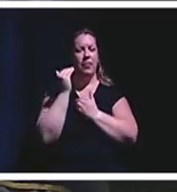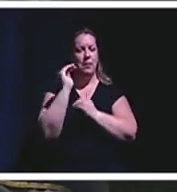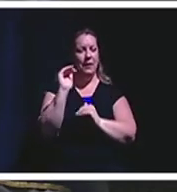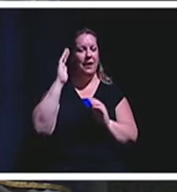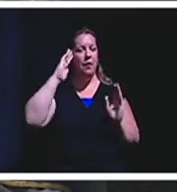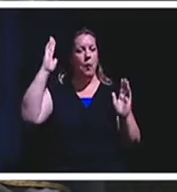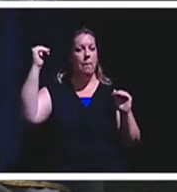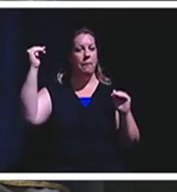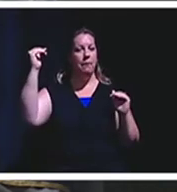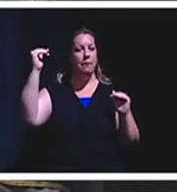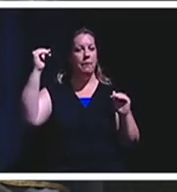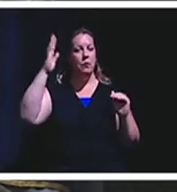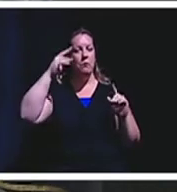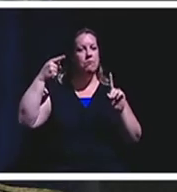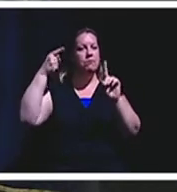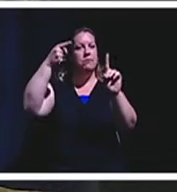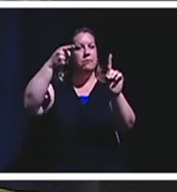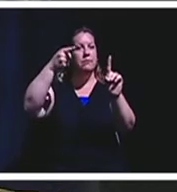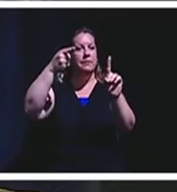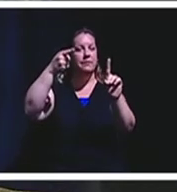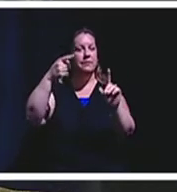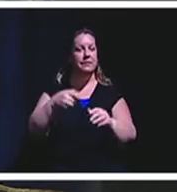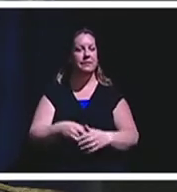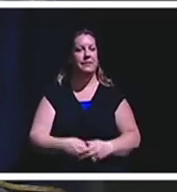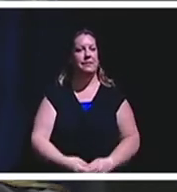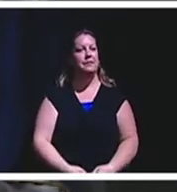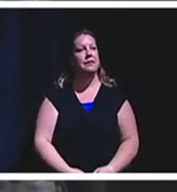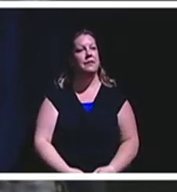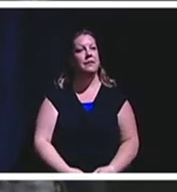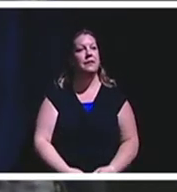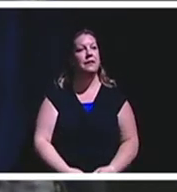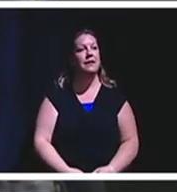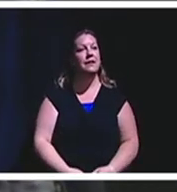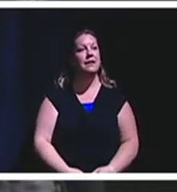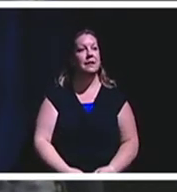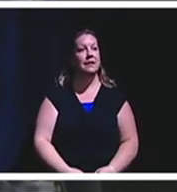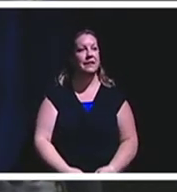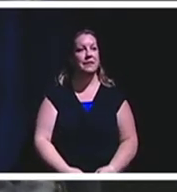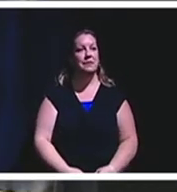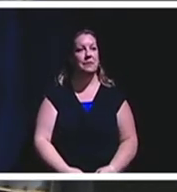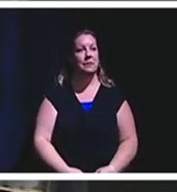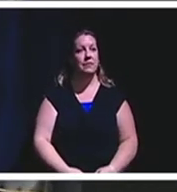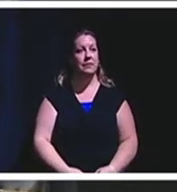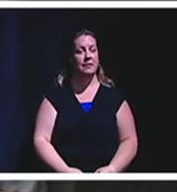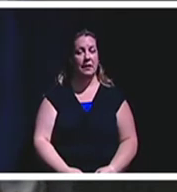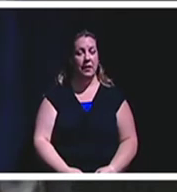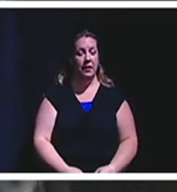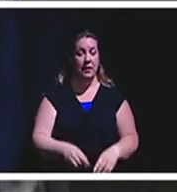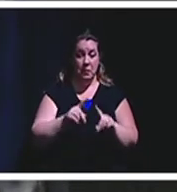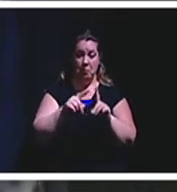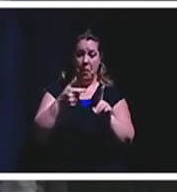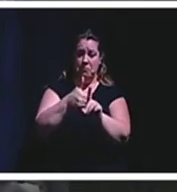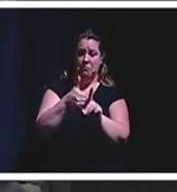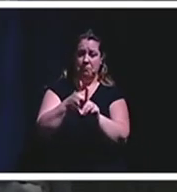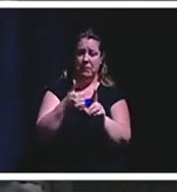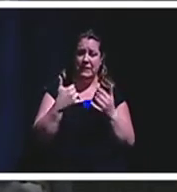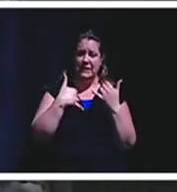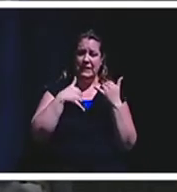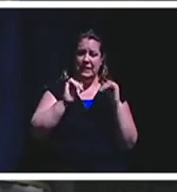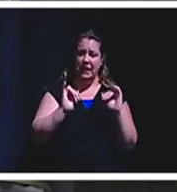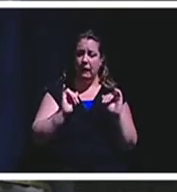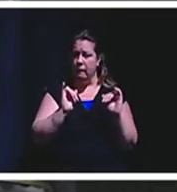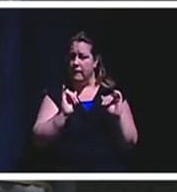hope, but you still have very little idea of what actually